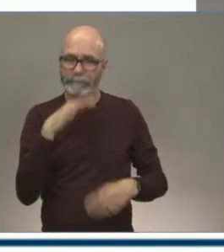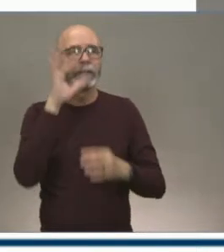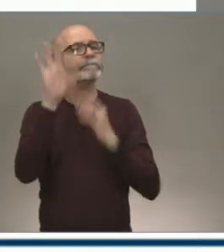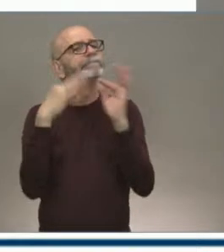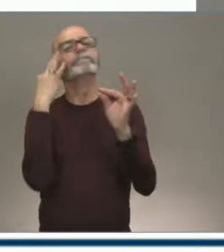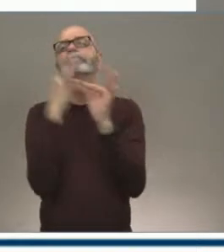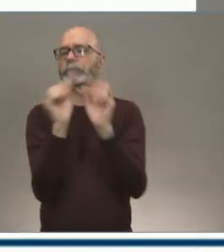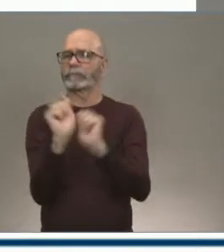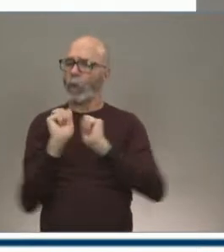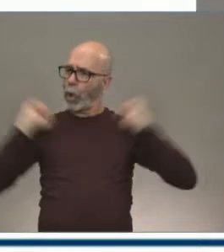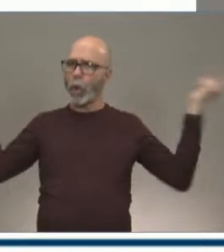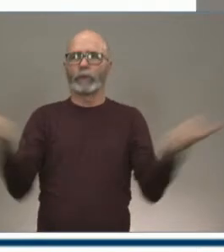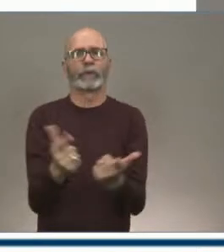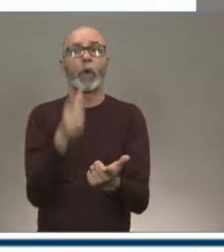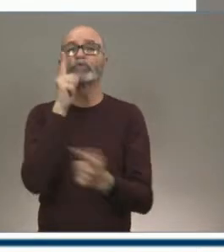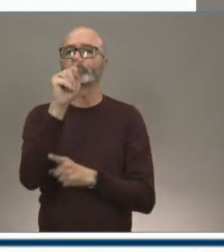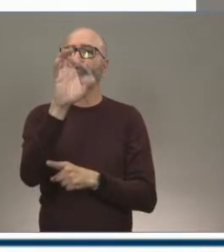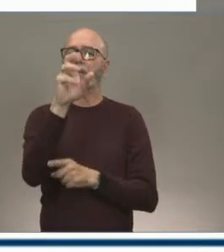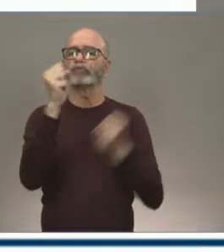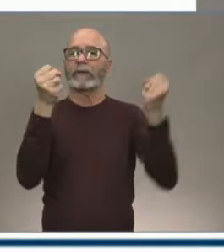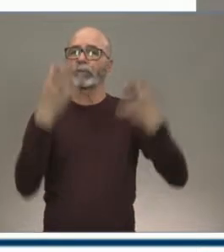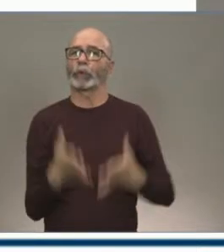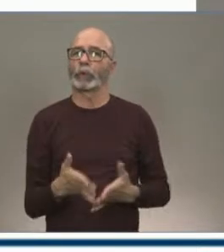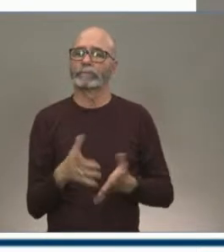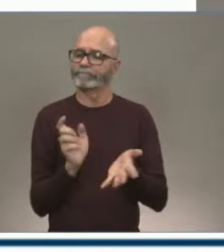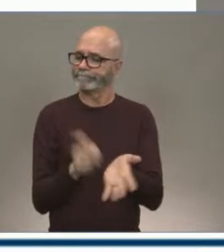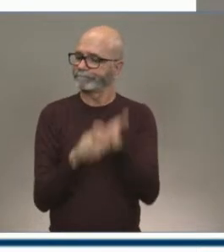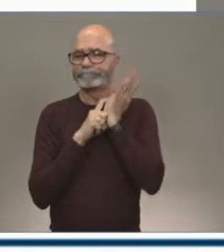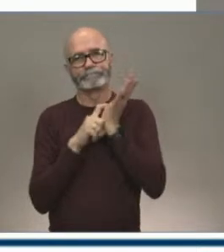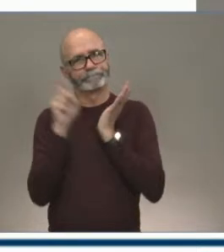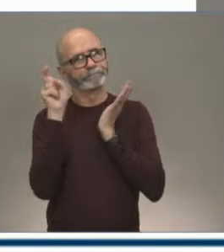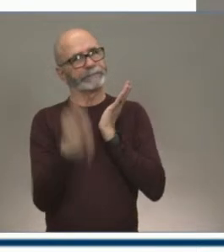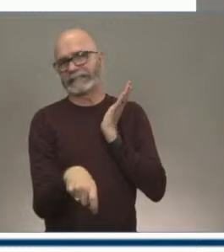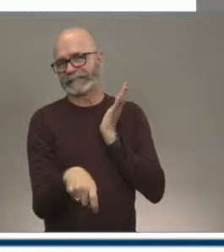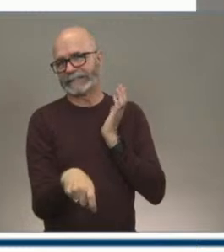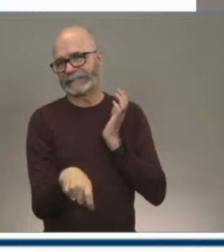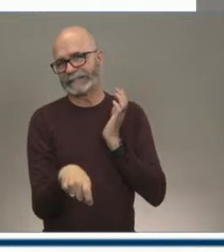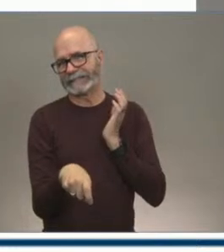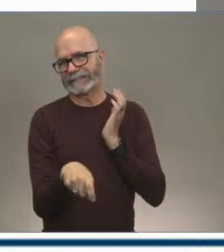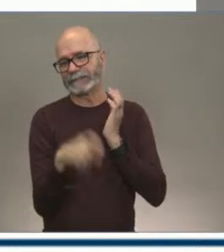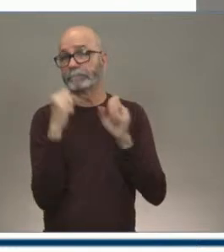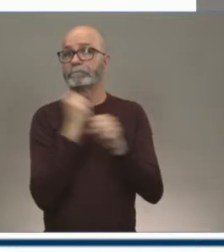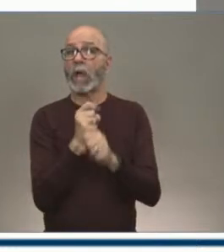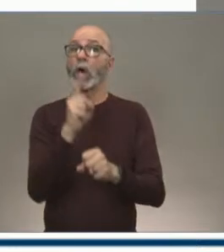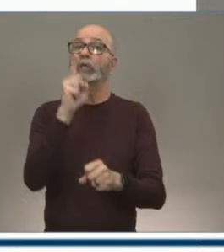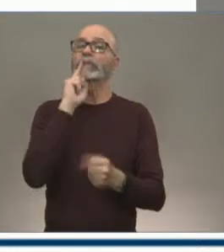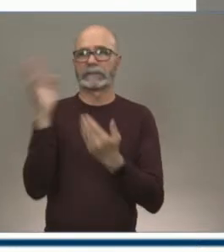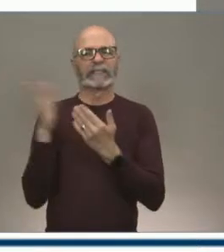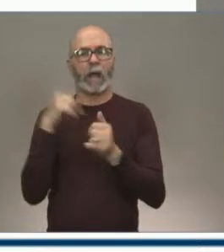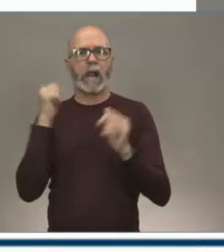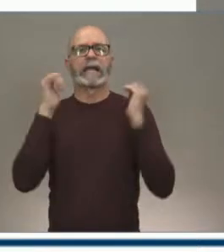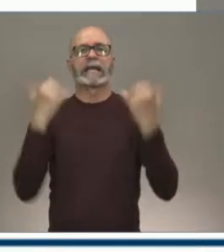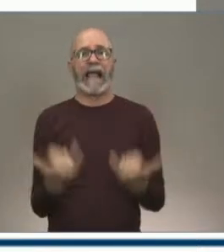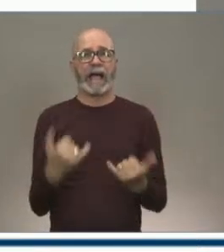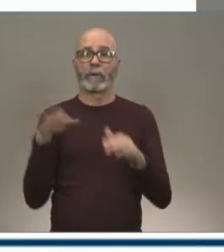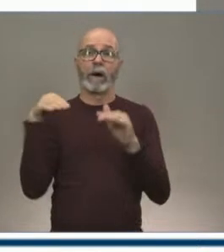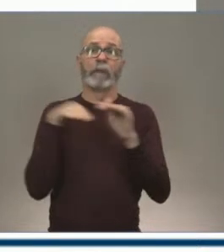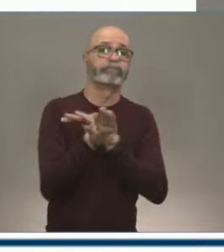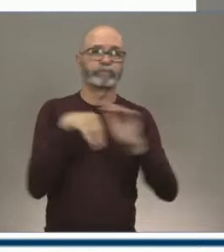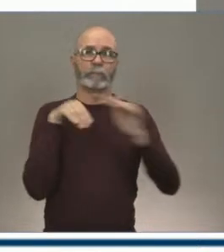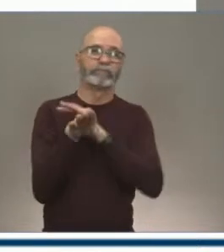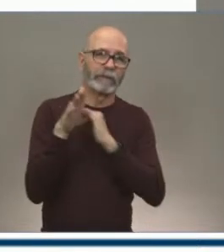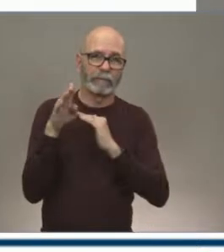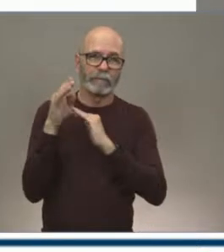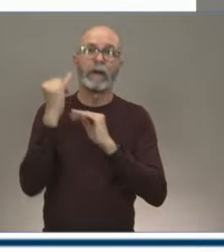all truckers mandatory. But we need to make sure they have easy access to testing before we do that. But there's urgency because